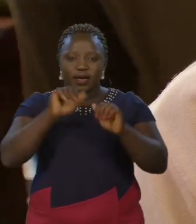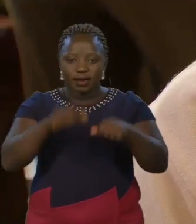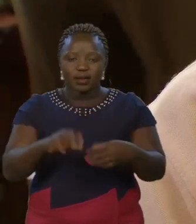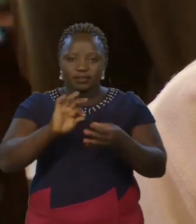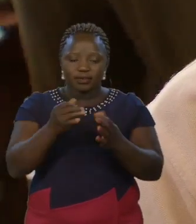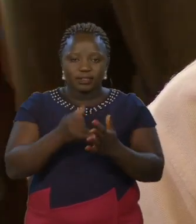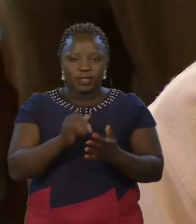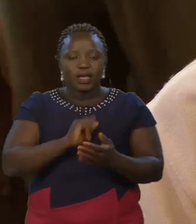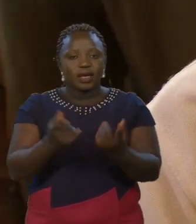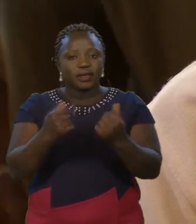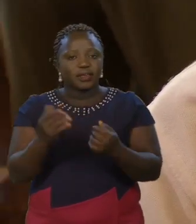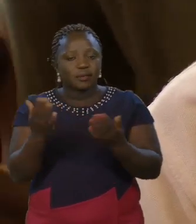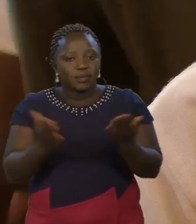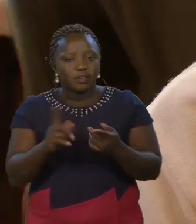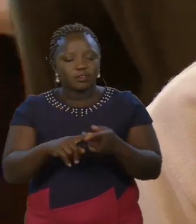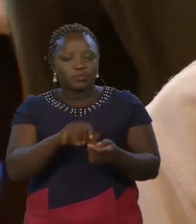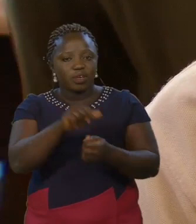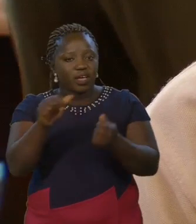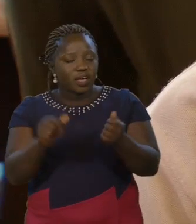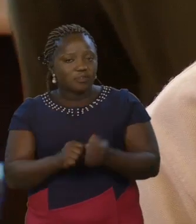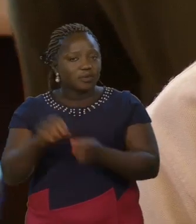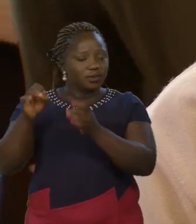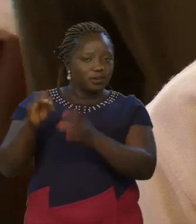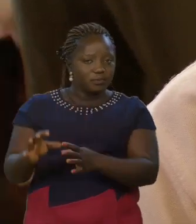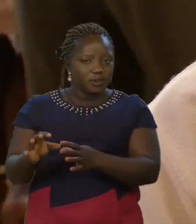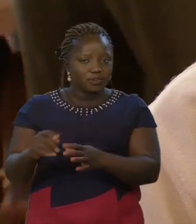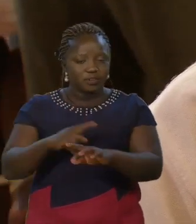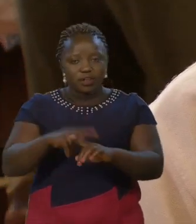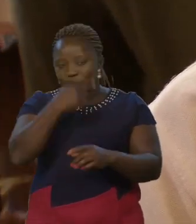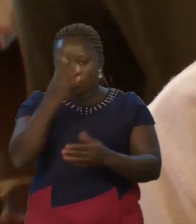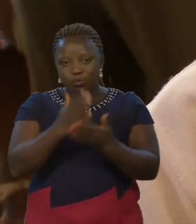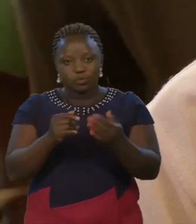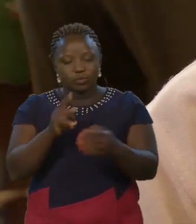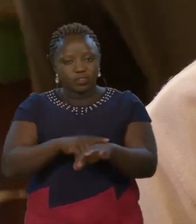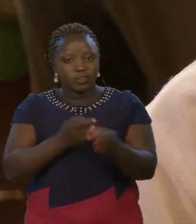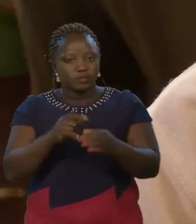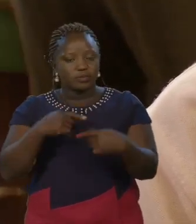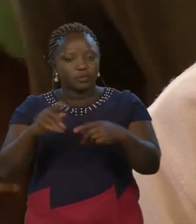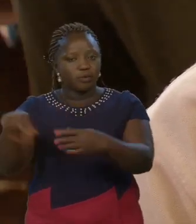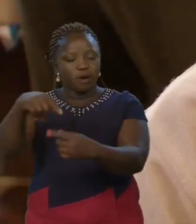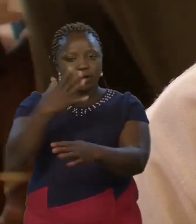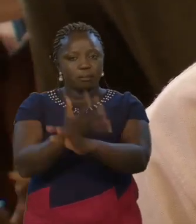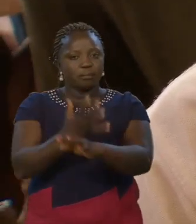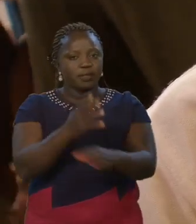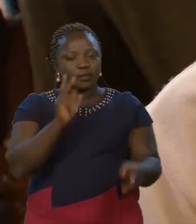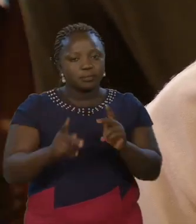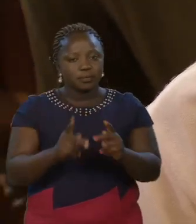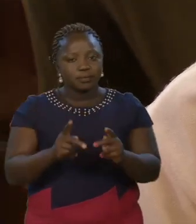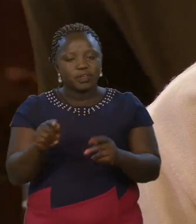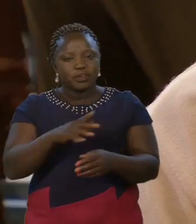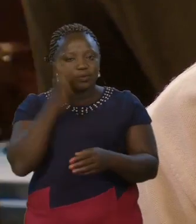it. I came here to avoid humiliation, because sometimes if you go around begging people, one may get badly